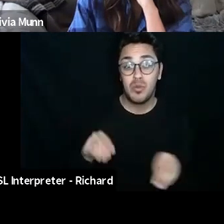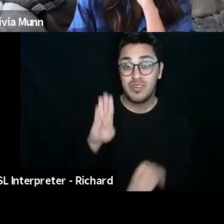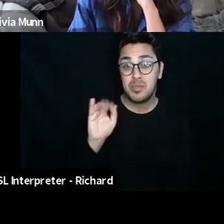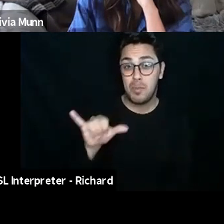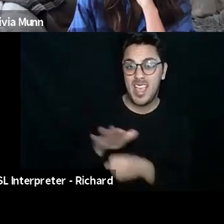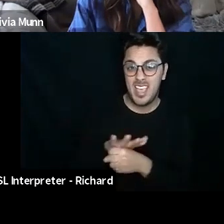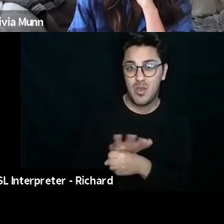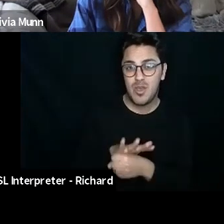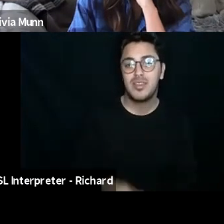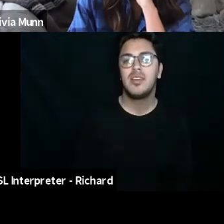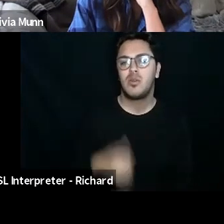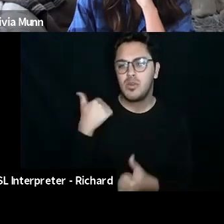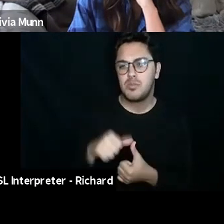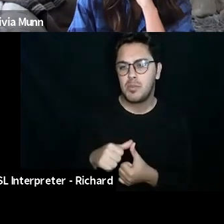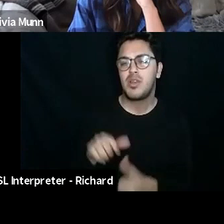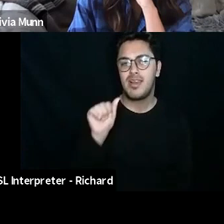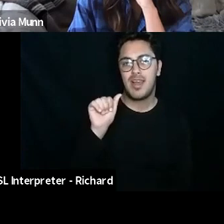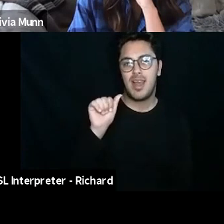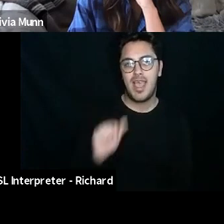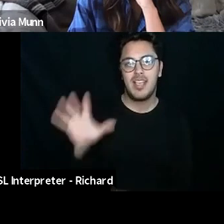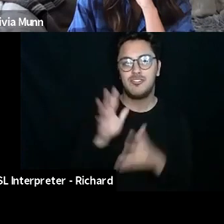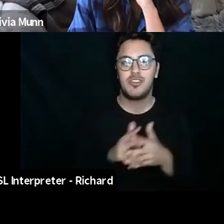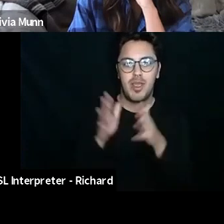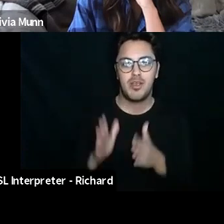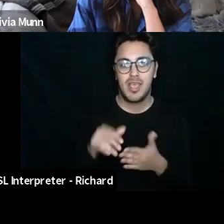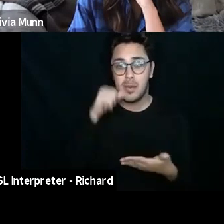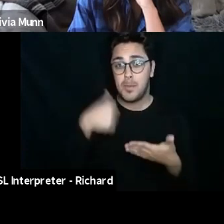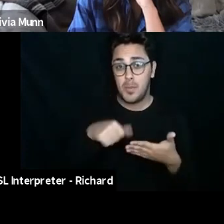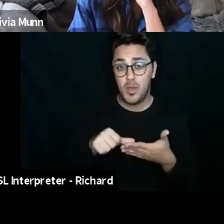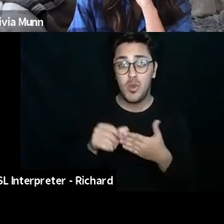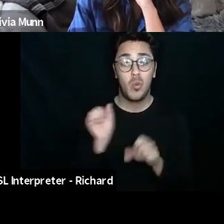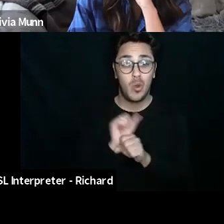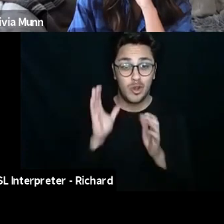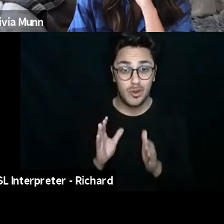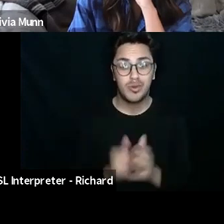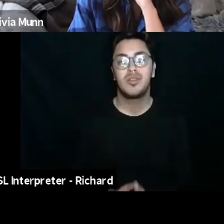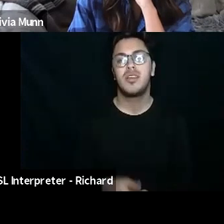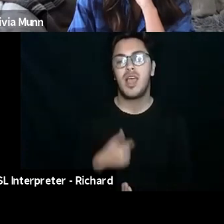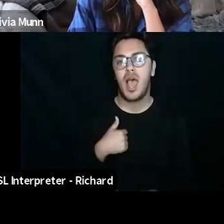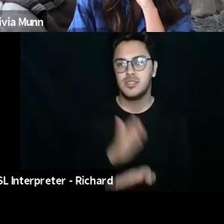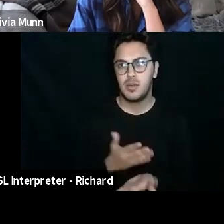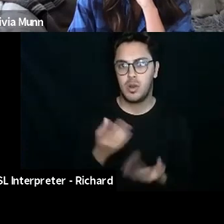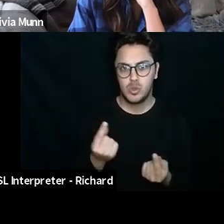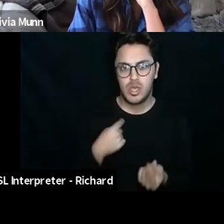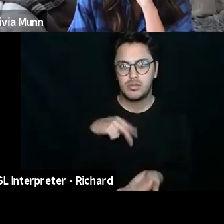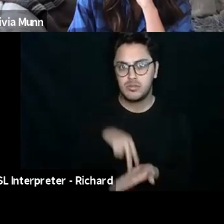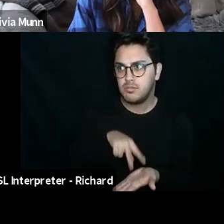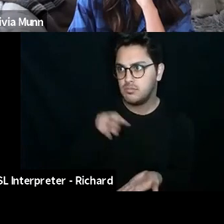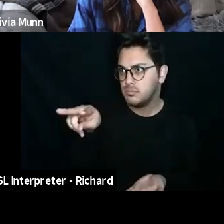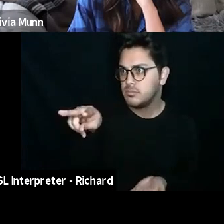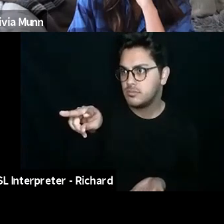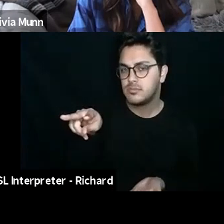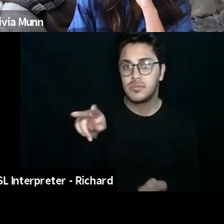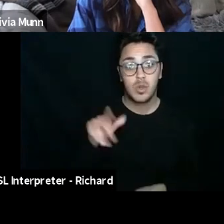distinctly an Asian American postal worker walking down the street, and I stopped what I was doing and I stared at him. And the reason why is because